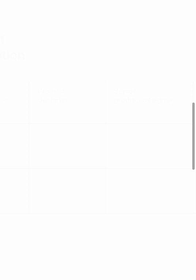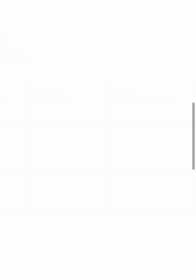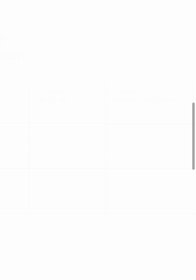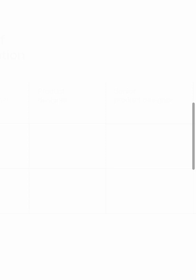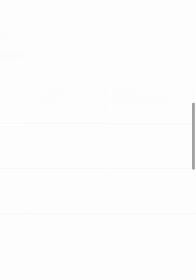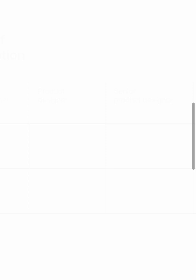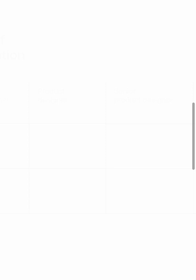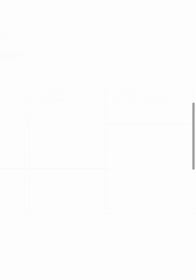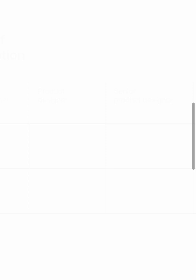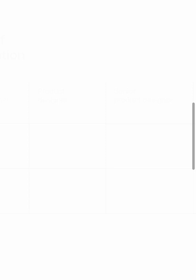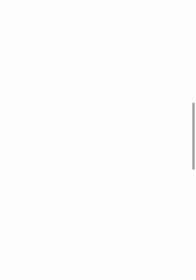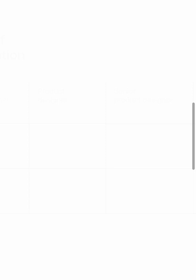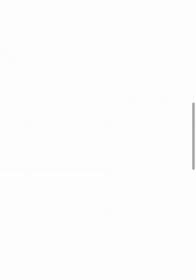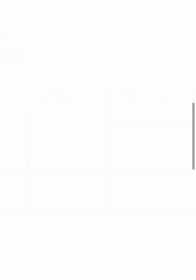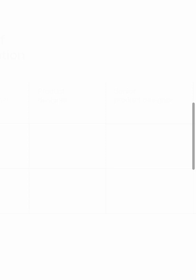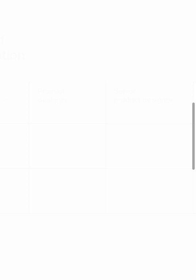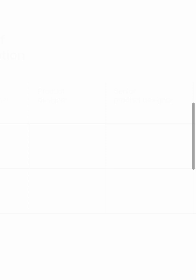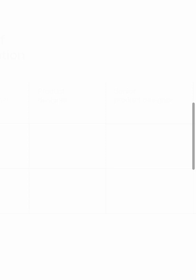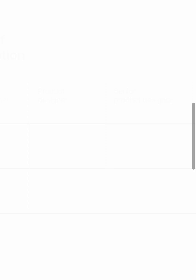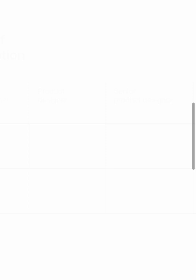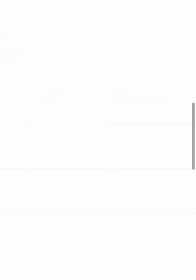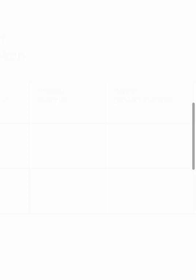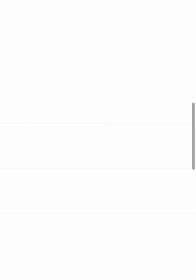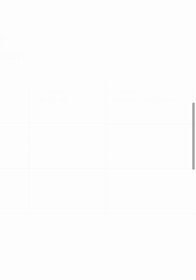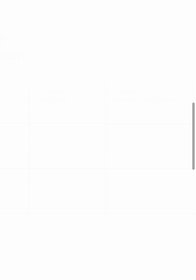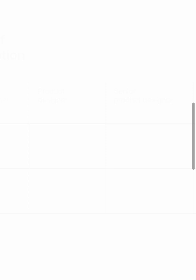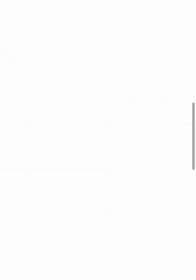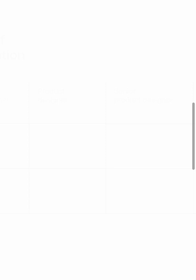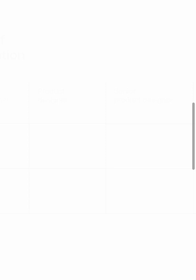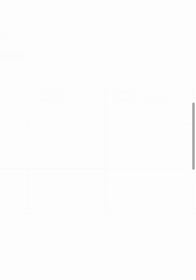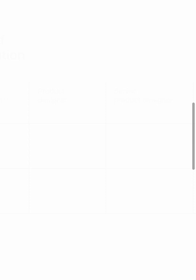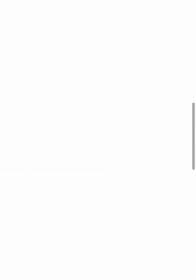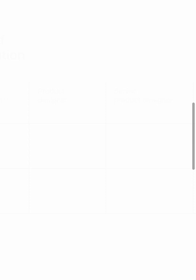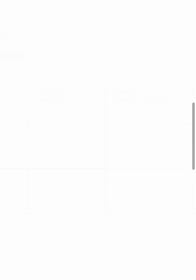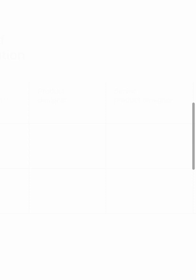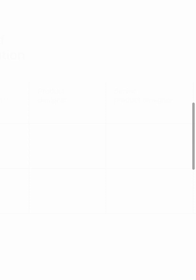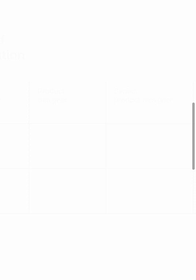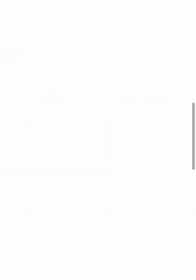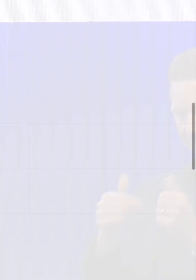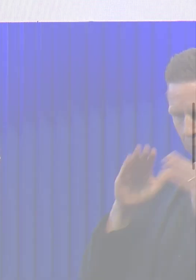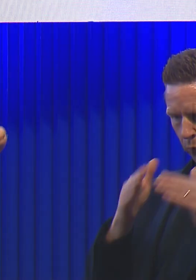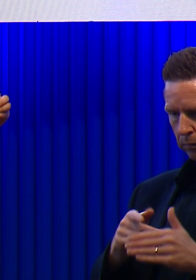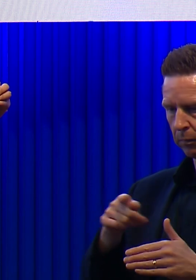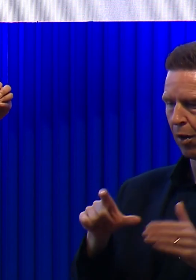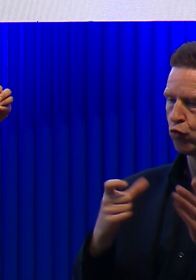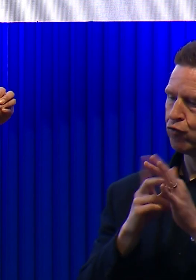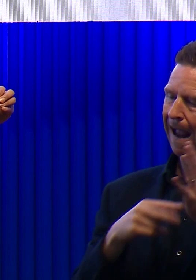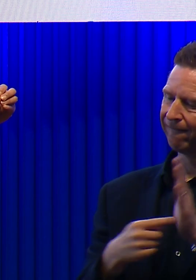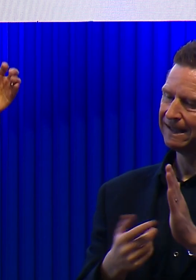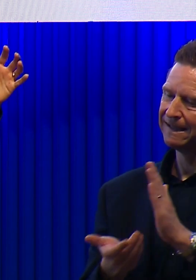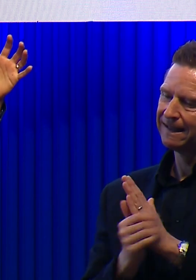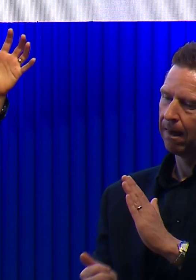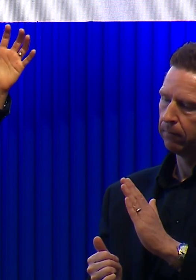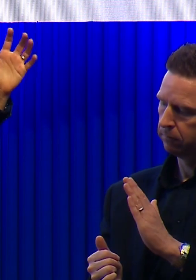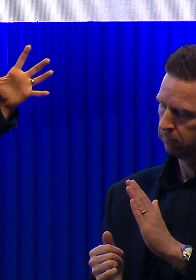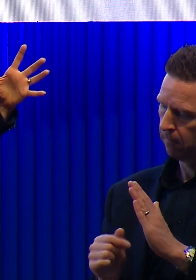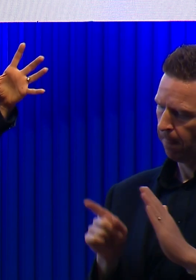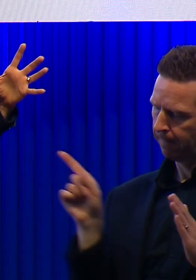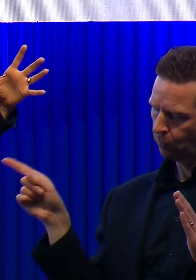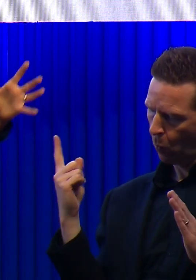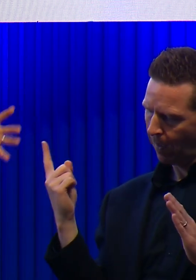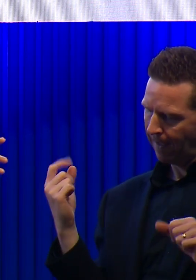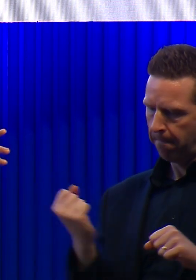long. Their days are numbered. With startups, they have to frame problems, otherwise they don't last